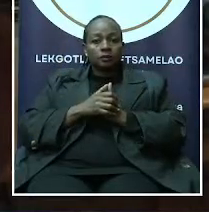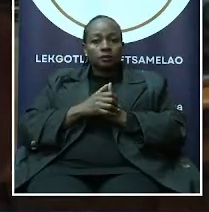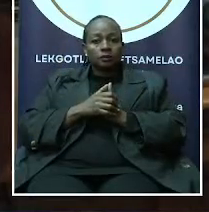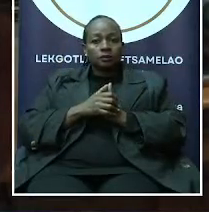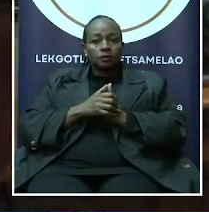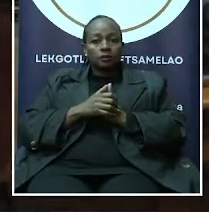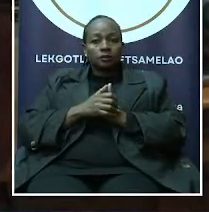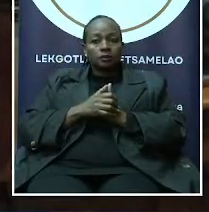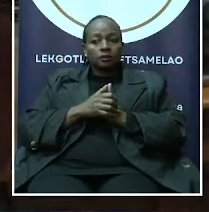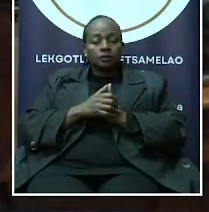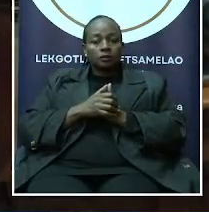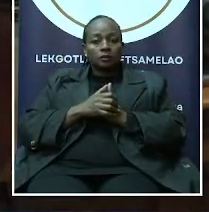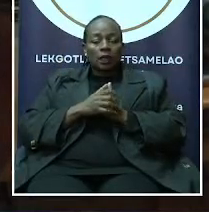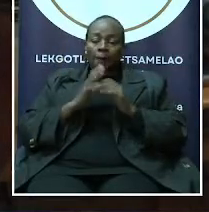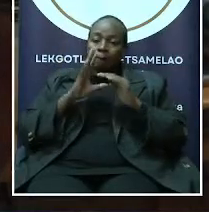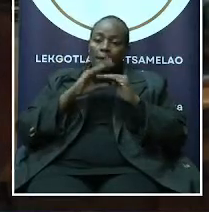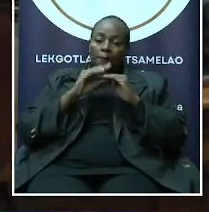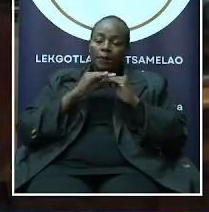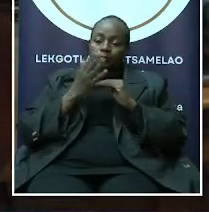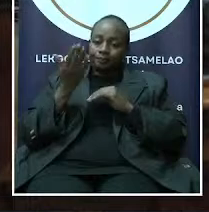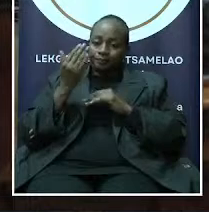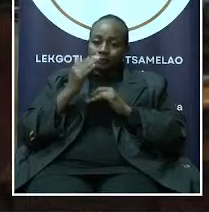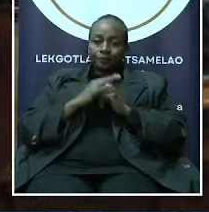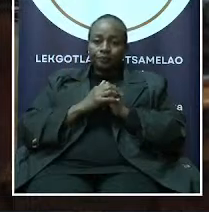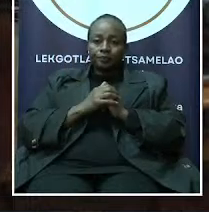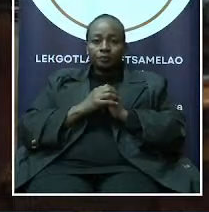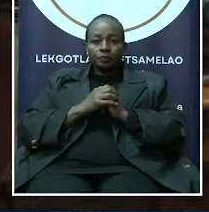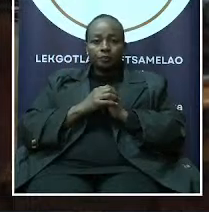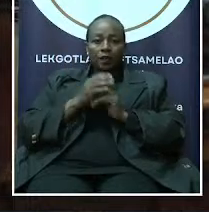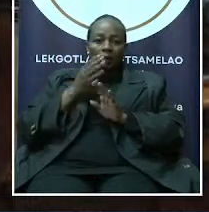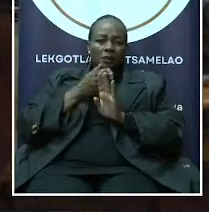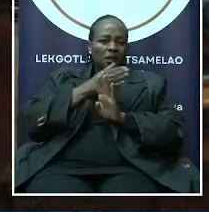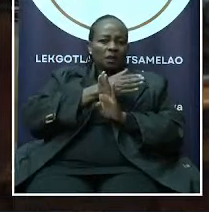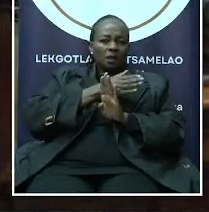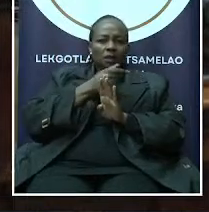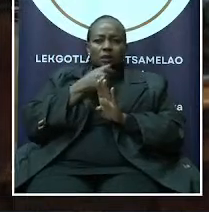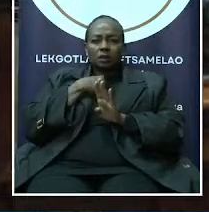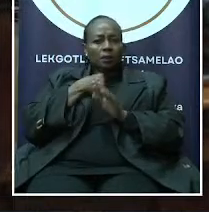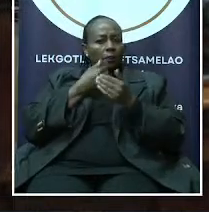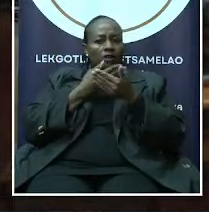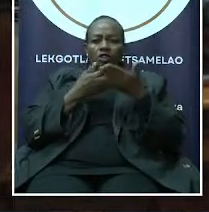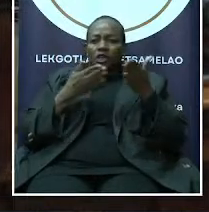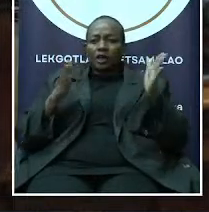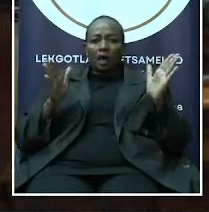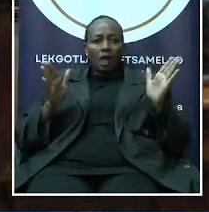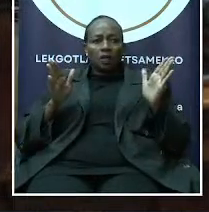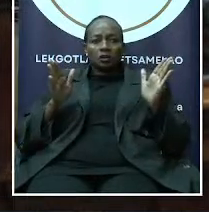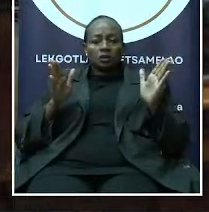Yes, Honorable Member. the latter speaker cannot be generalizing